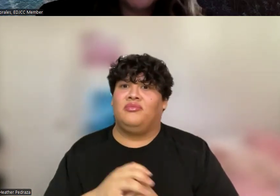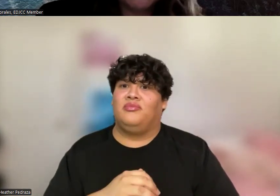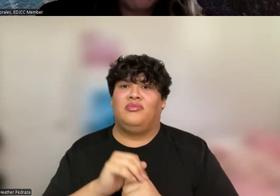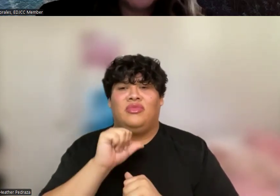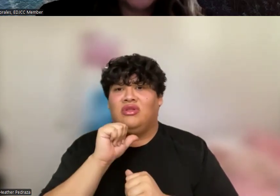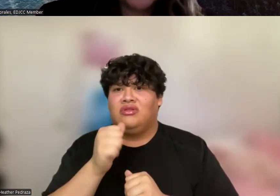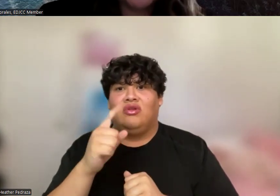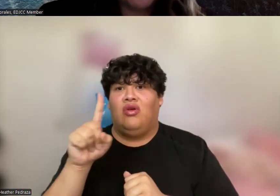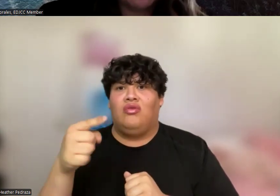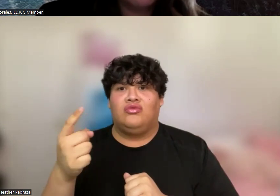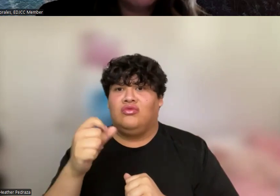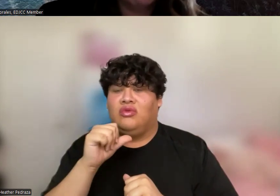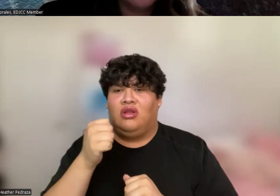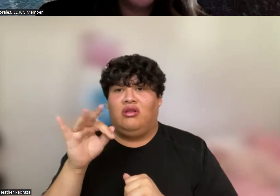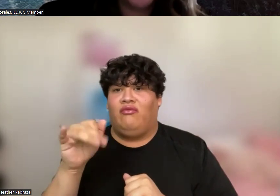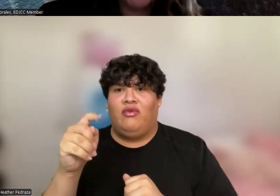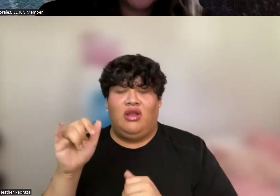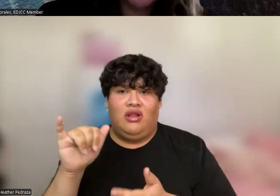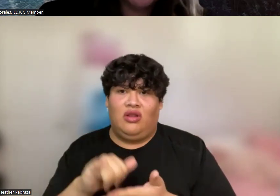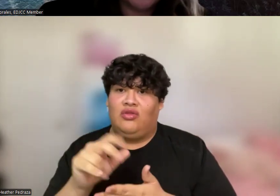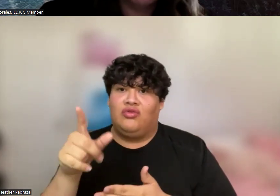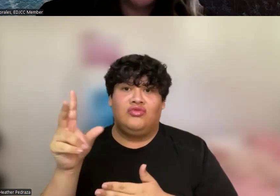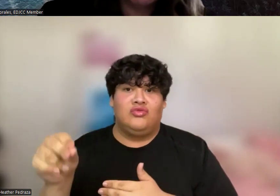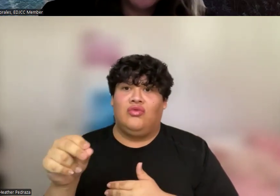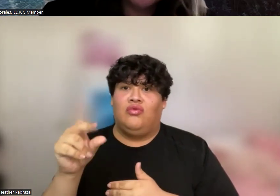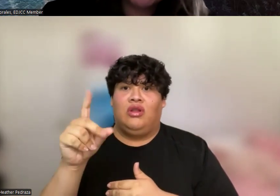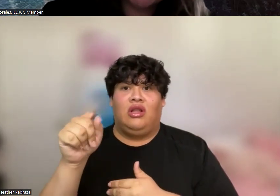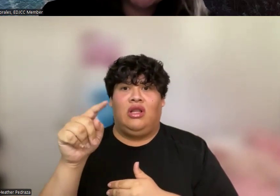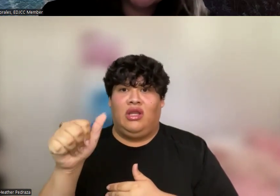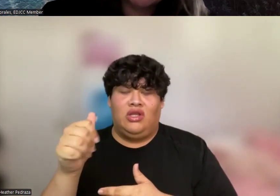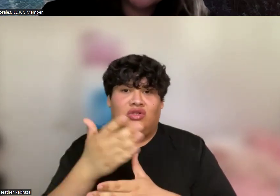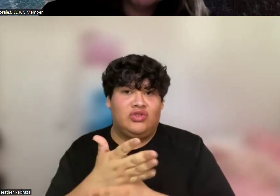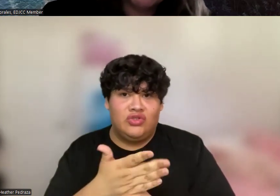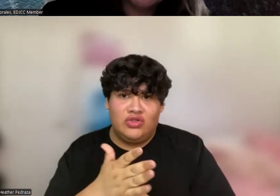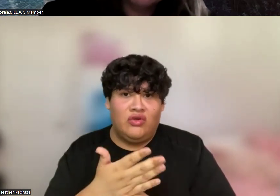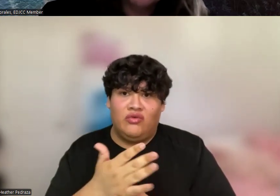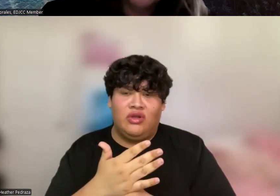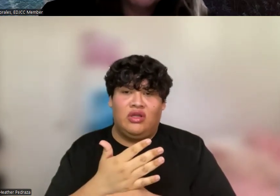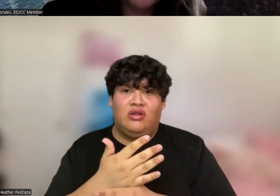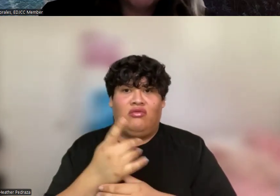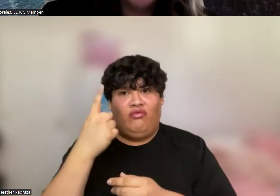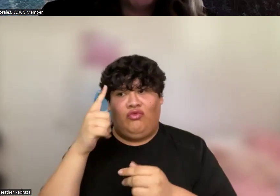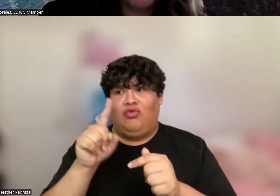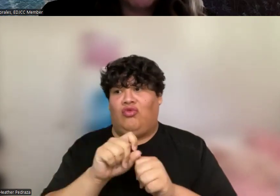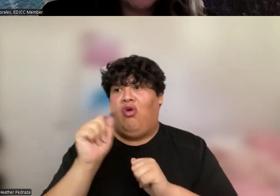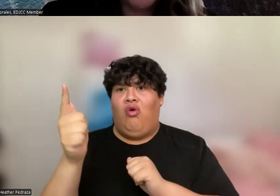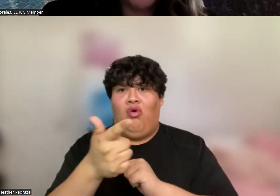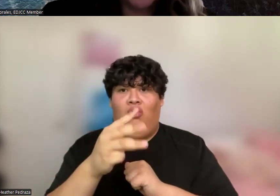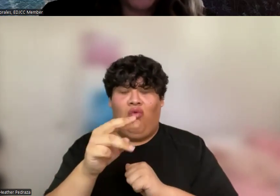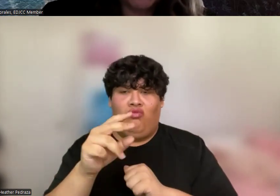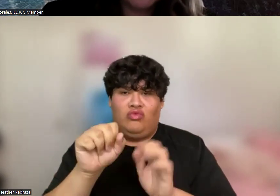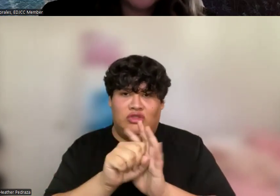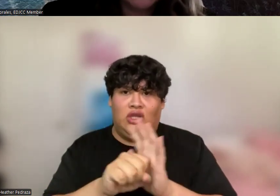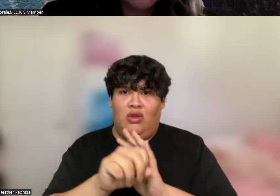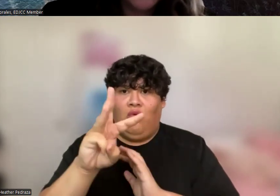is the fact that there is no data sharing infrastructure statewide for PG programs for